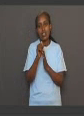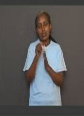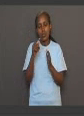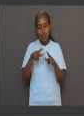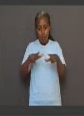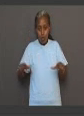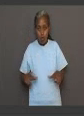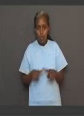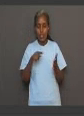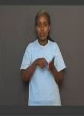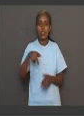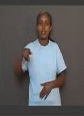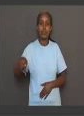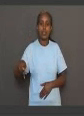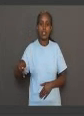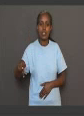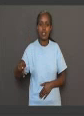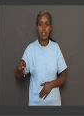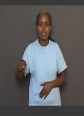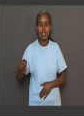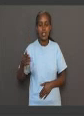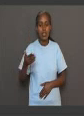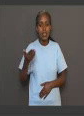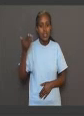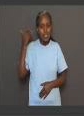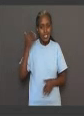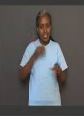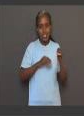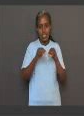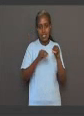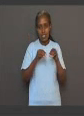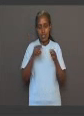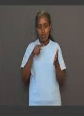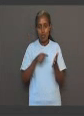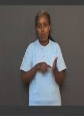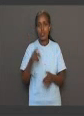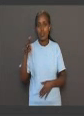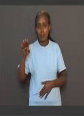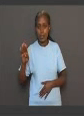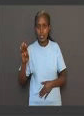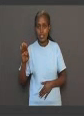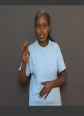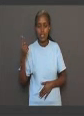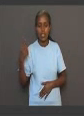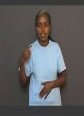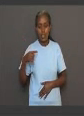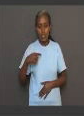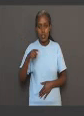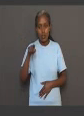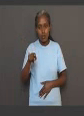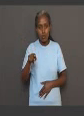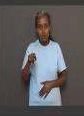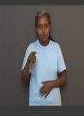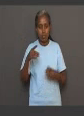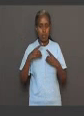point P as we did earlier for point B, I will bet that you had no